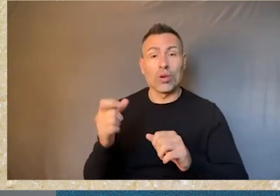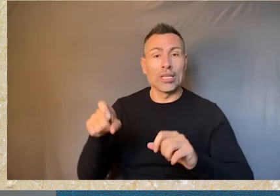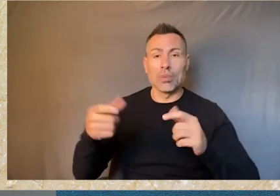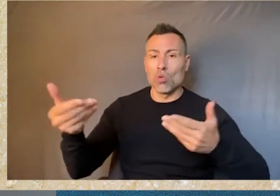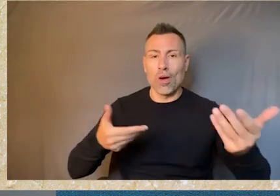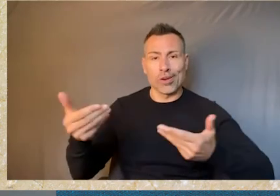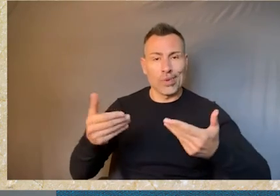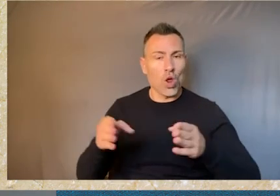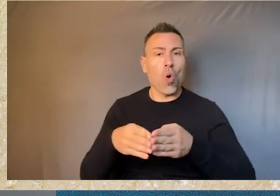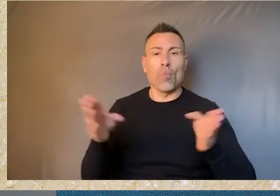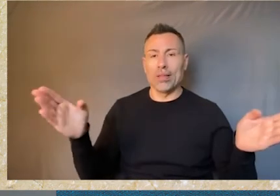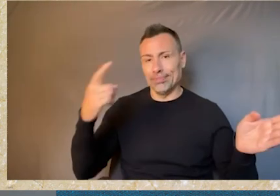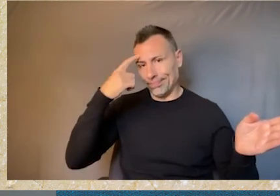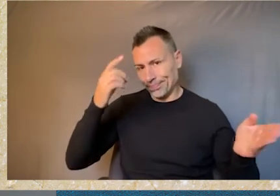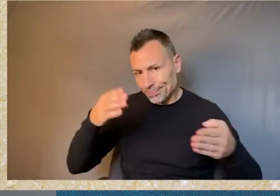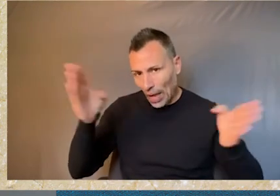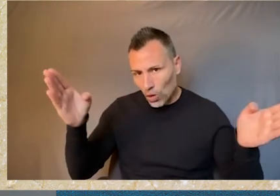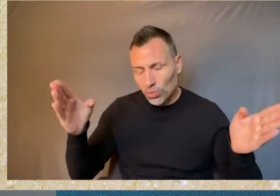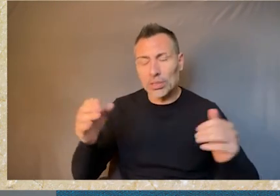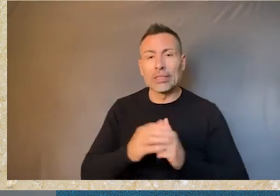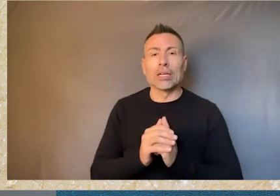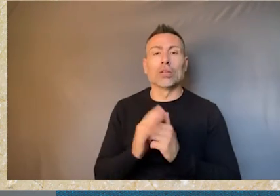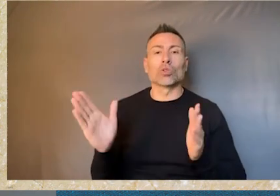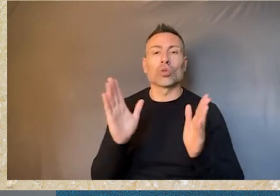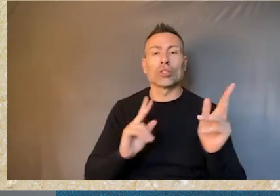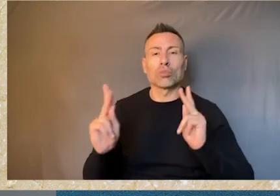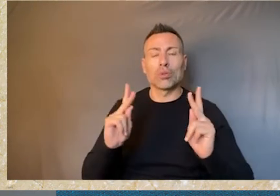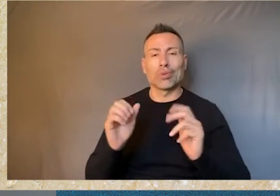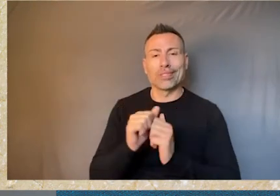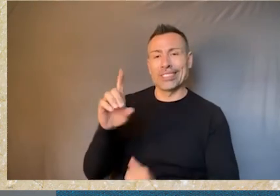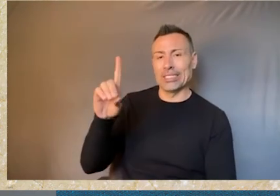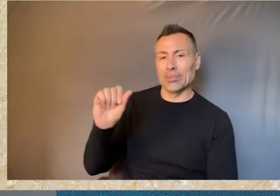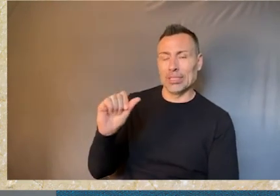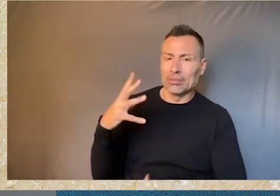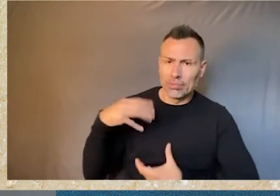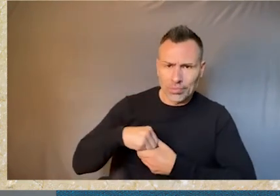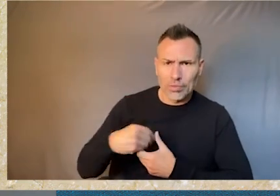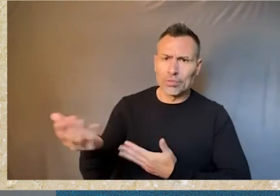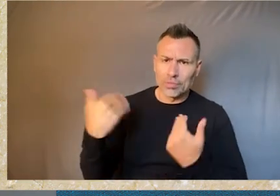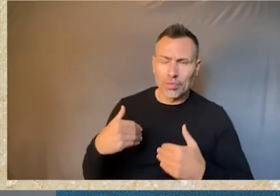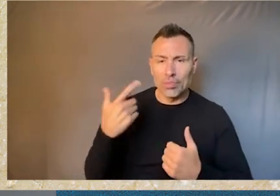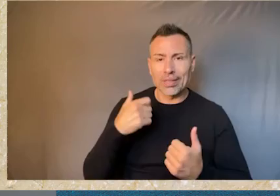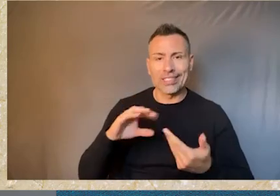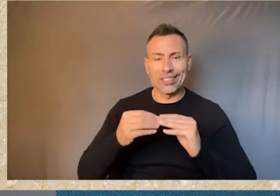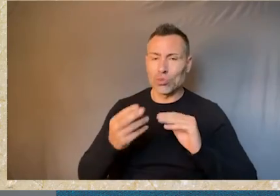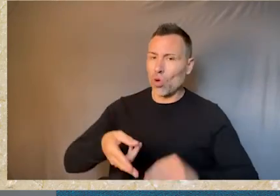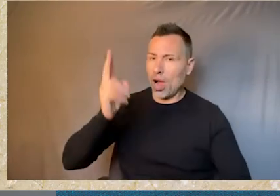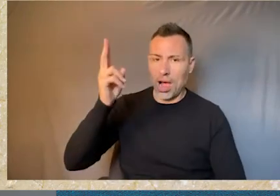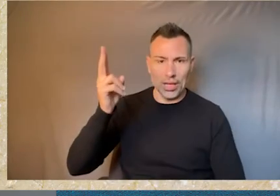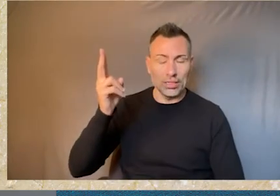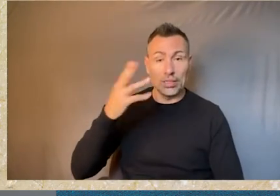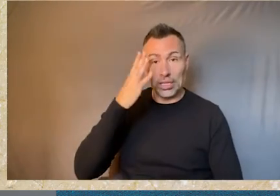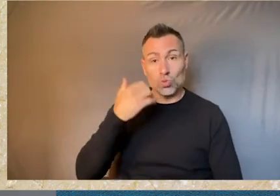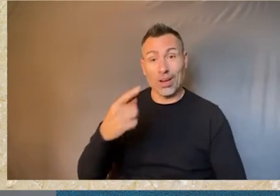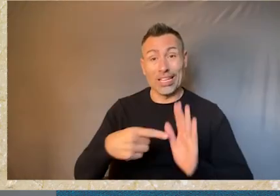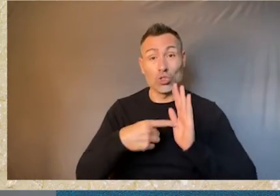open, and we need to be encouraging persons with disabilities to be involved because the numbers are very high. So that's why I